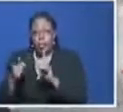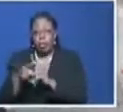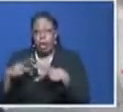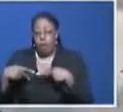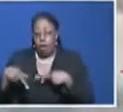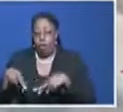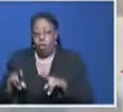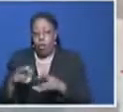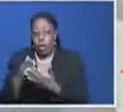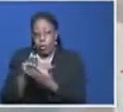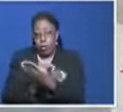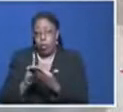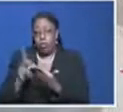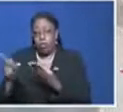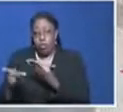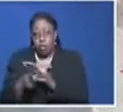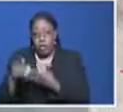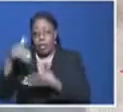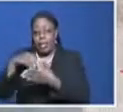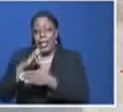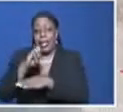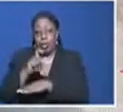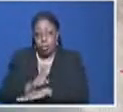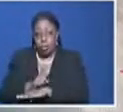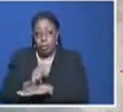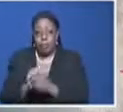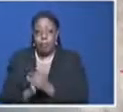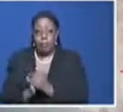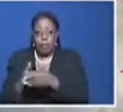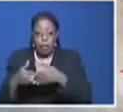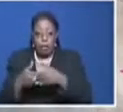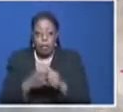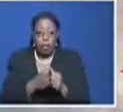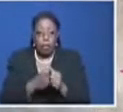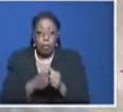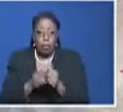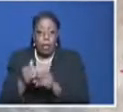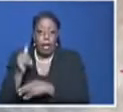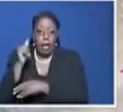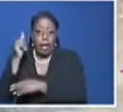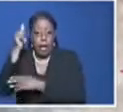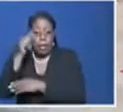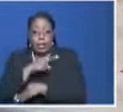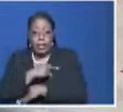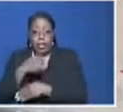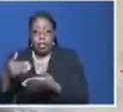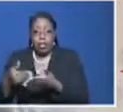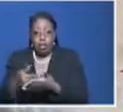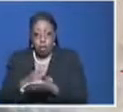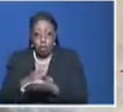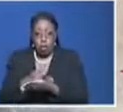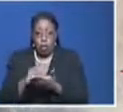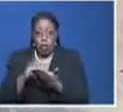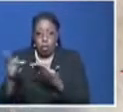project for Exuma. Bahamas Striping's managing director, Alan Albury, says the new deal speaks to the company's